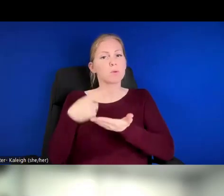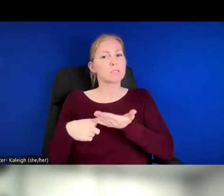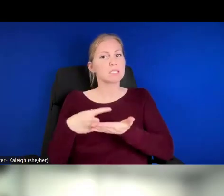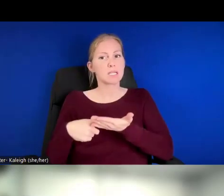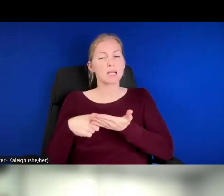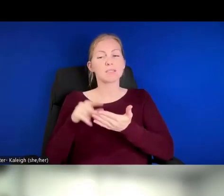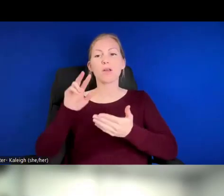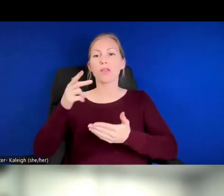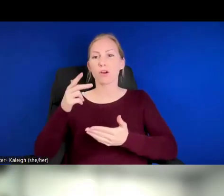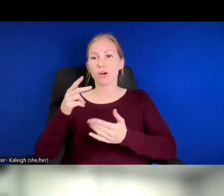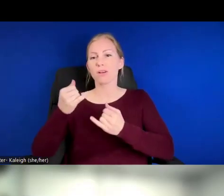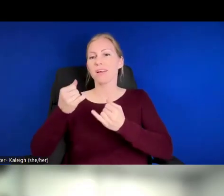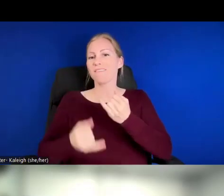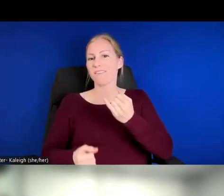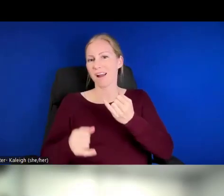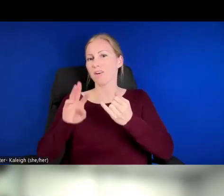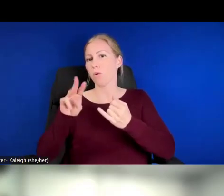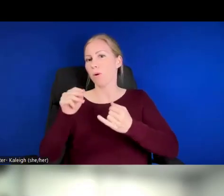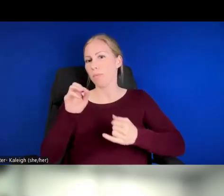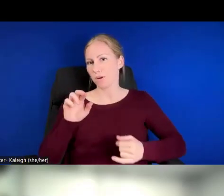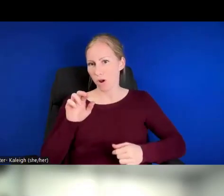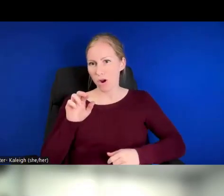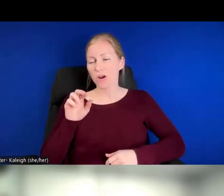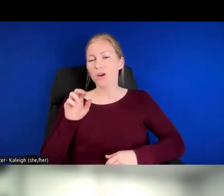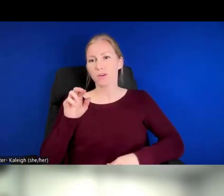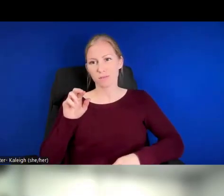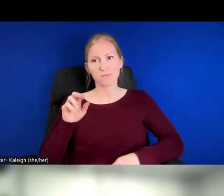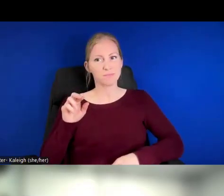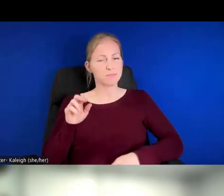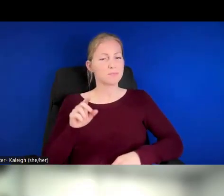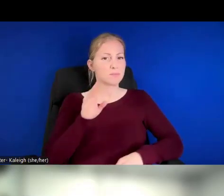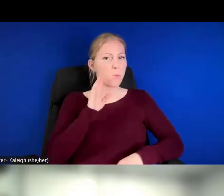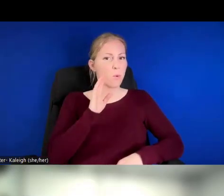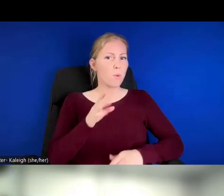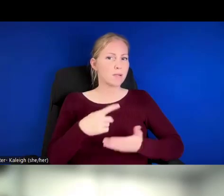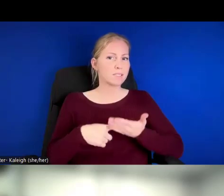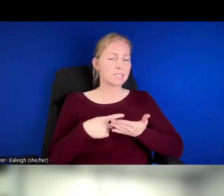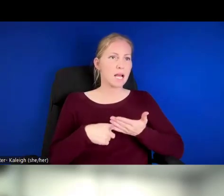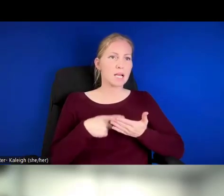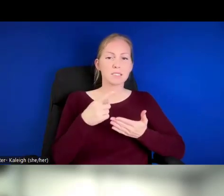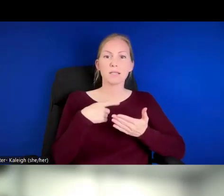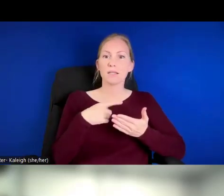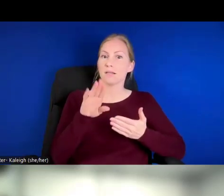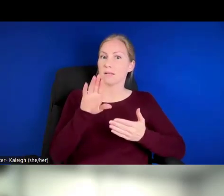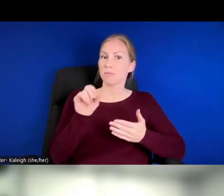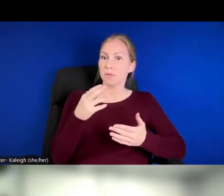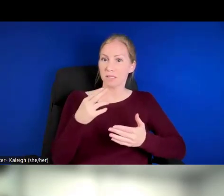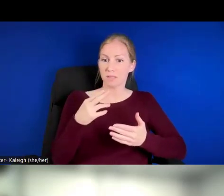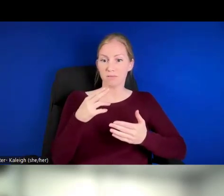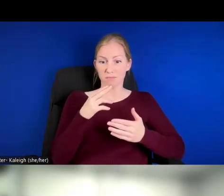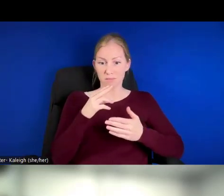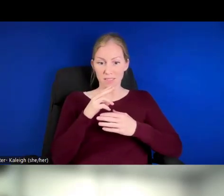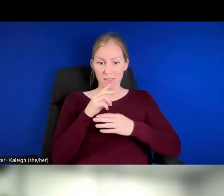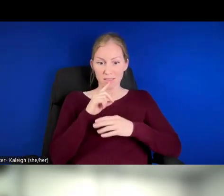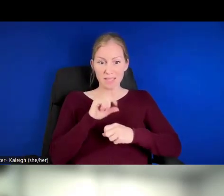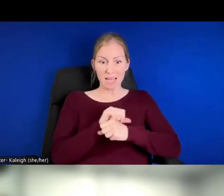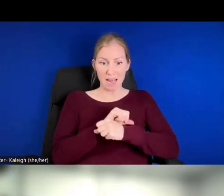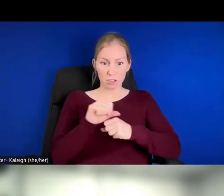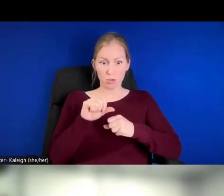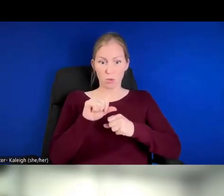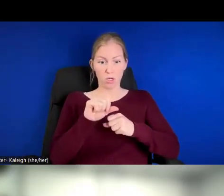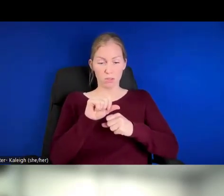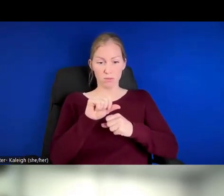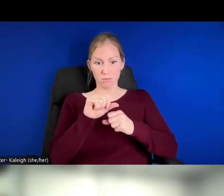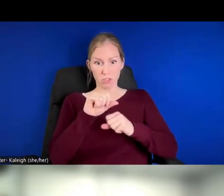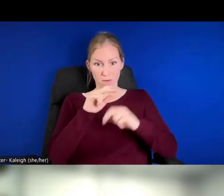our third and final installment of these webinars. The fact that the Bridgewater physical plant is really